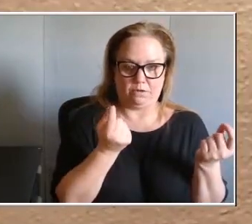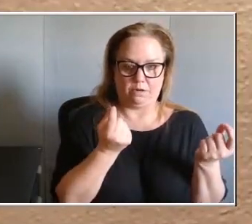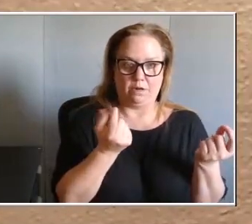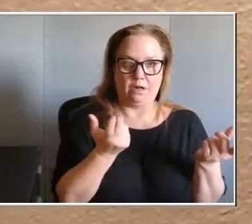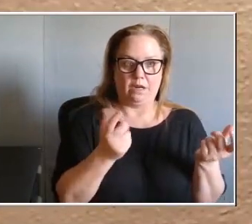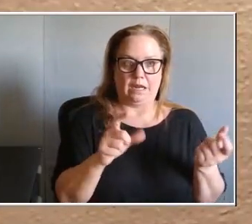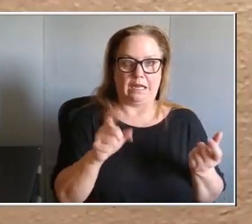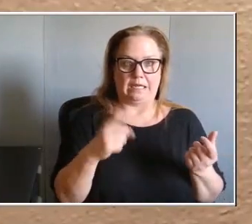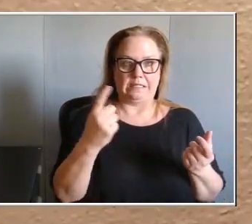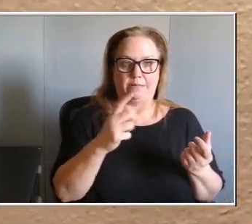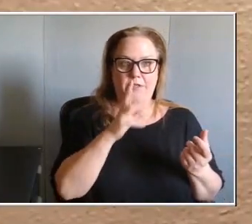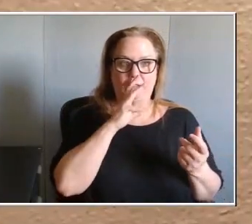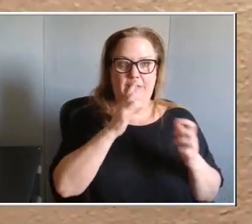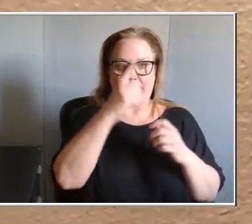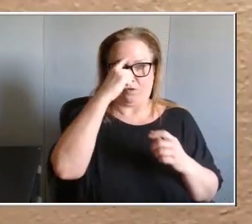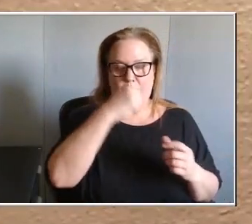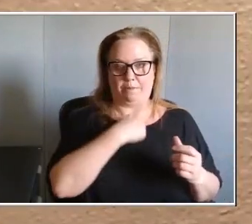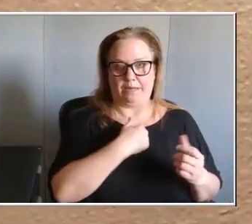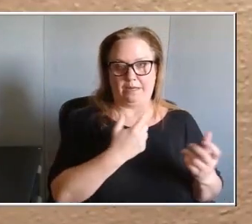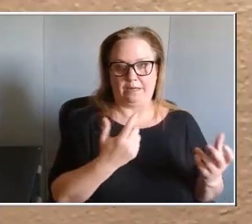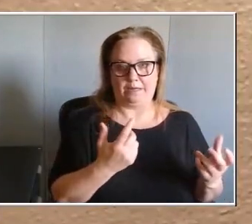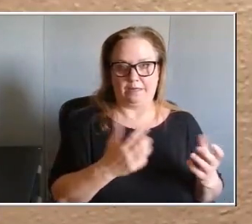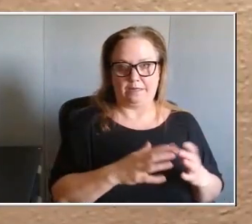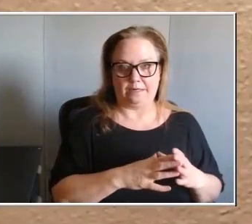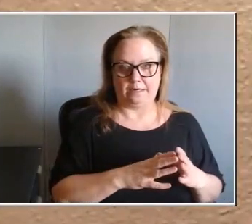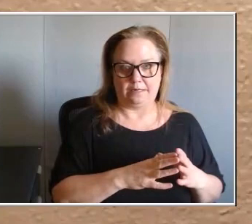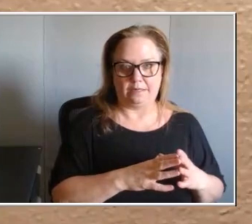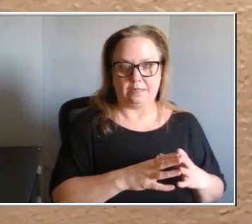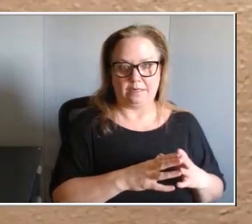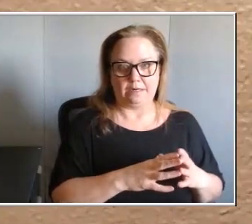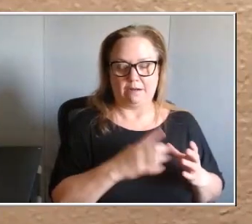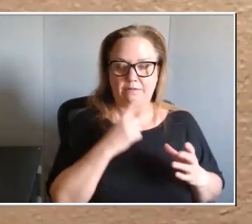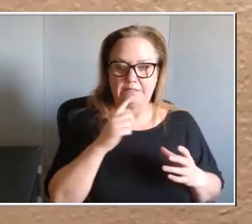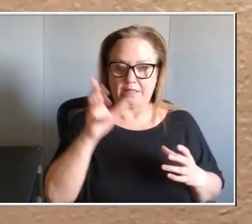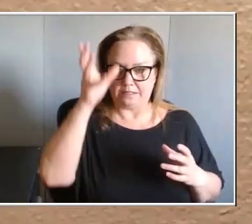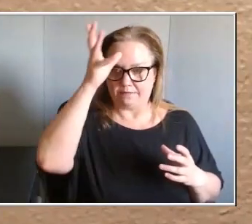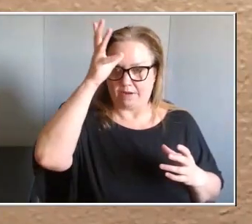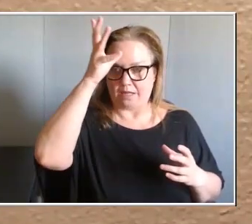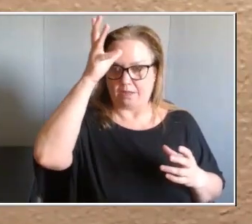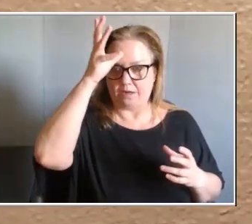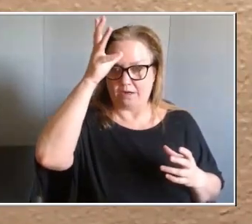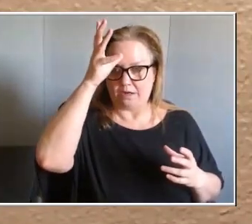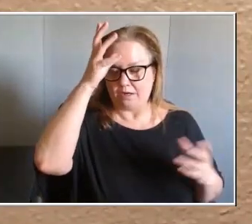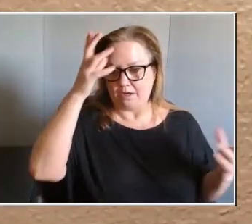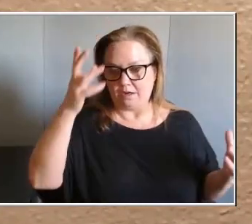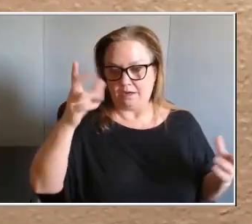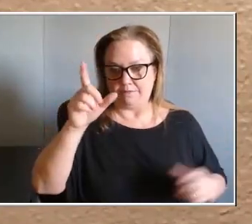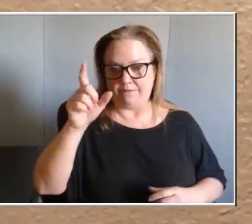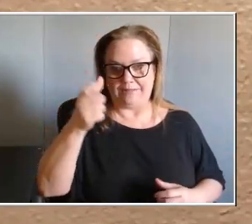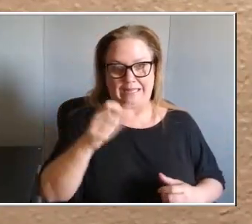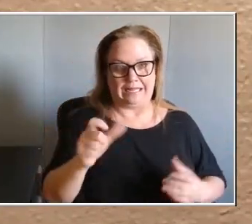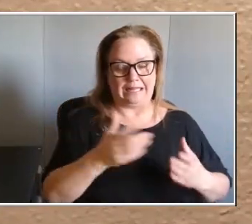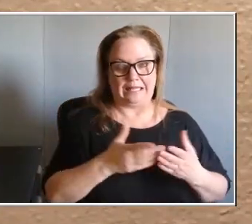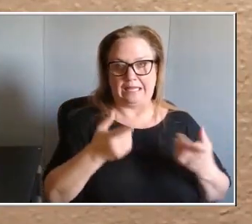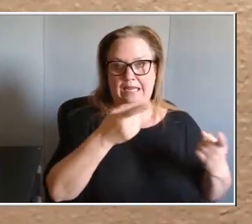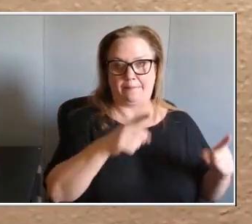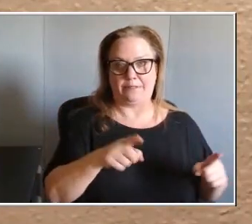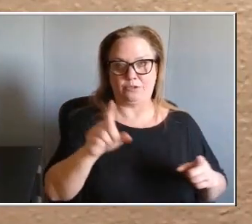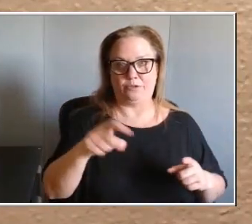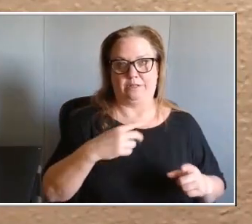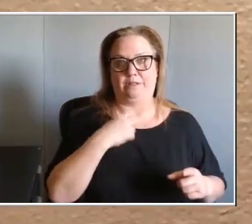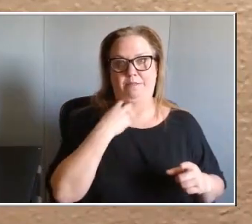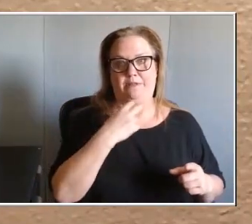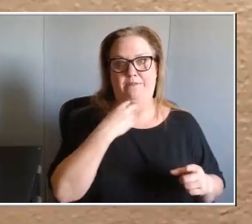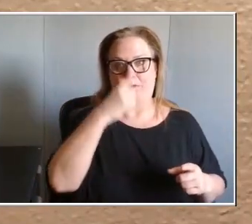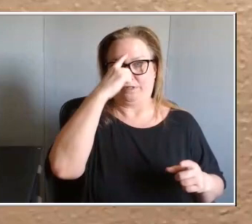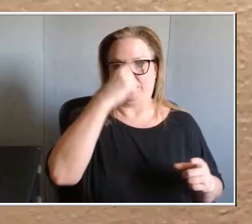would need someone to speak up for me. So I was telling his father before I went in, like, hey, if anything happens, you have to be the voice